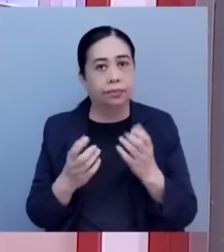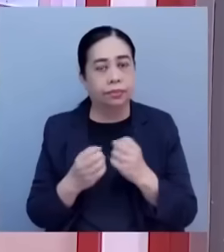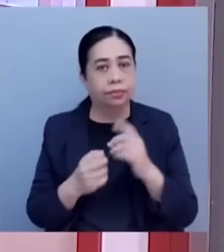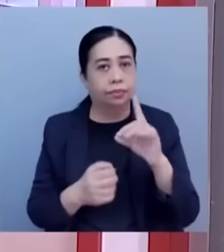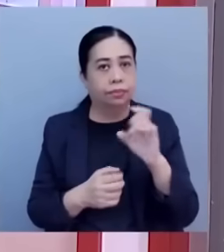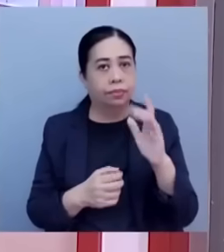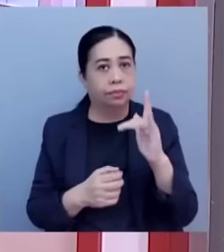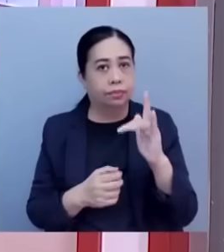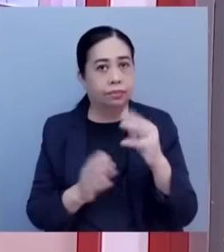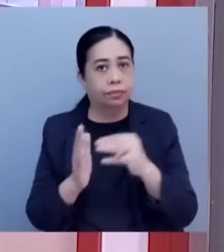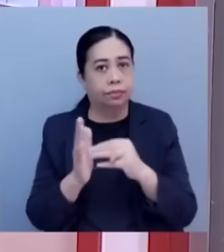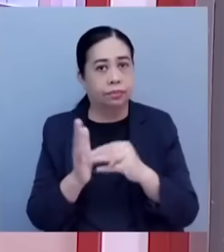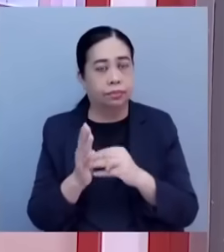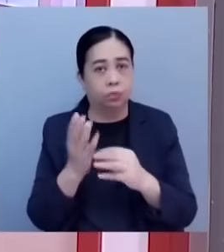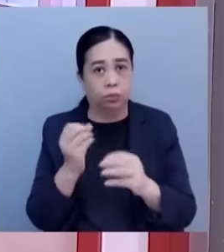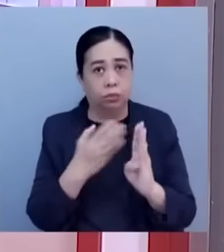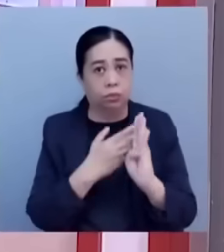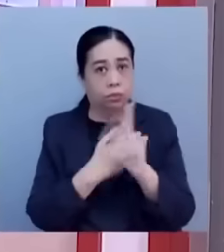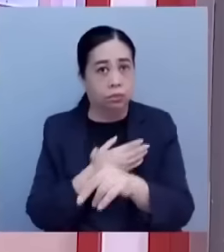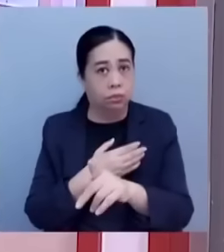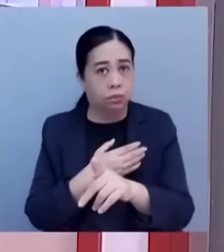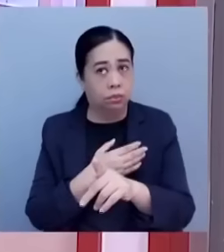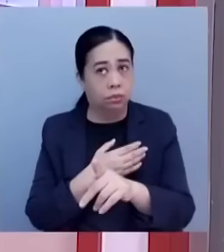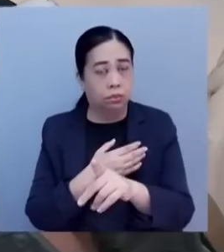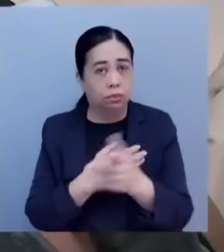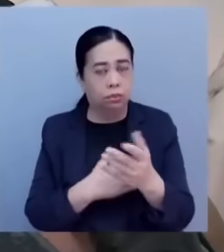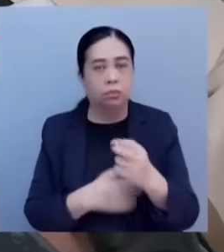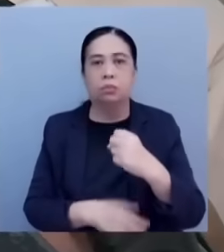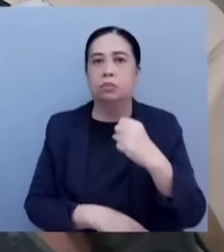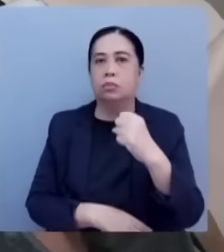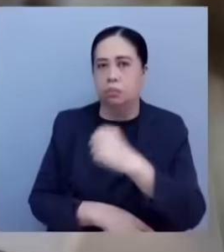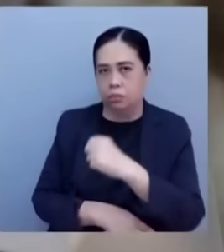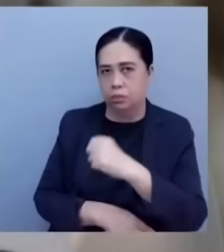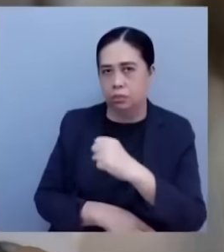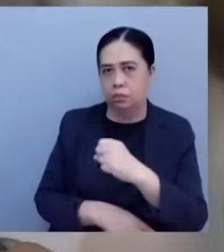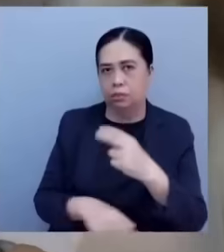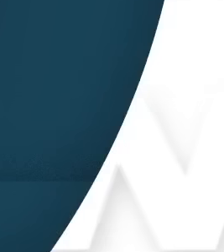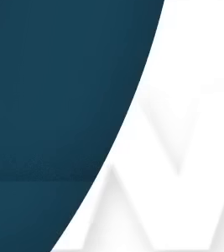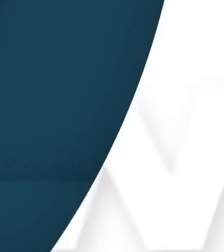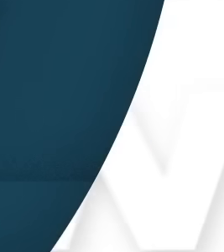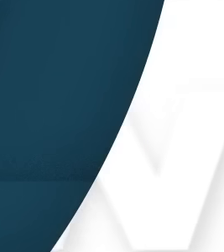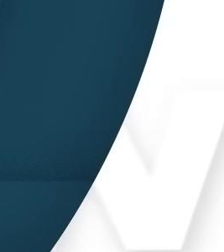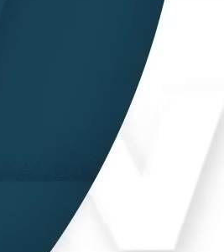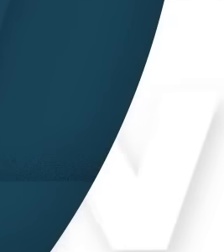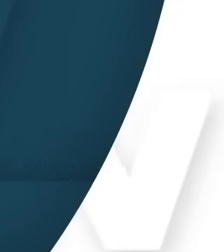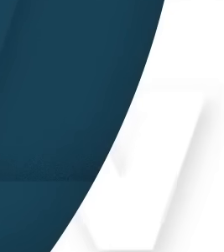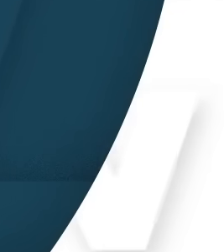$125 million be returned? Yes. To the National Treasury, yes. Mm.